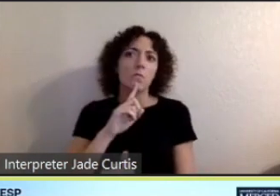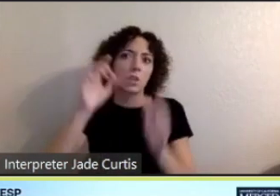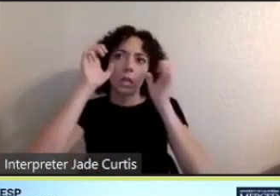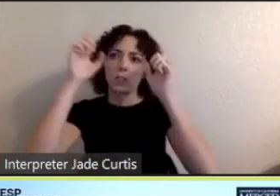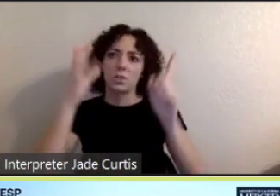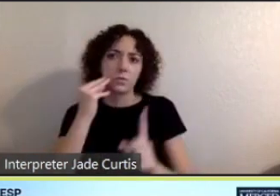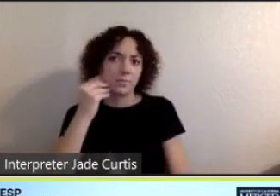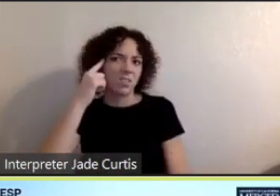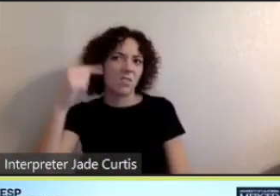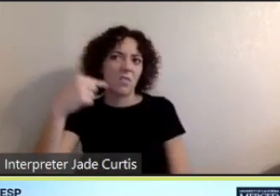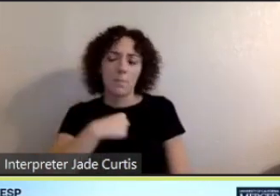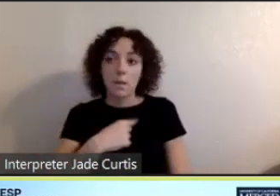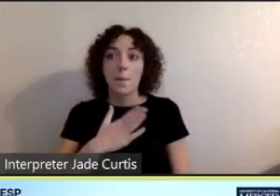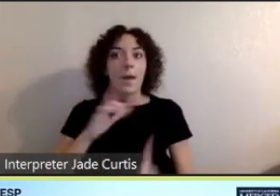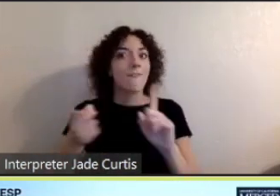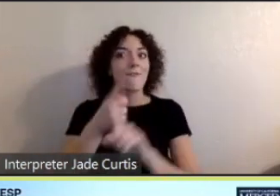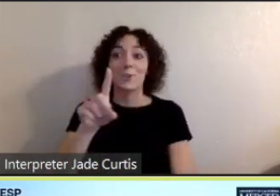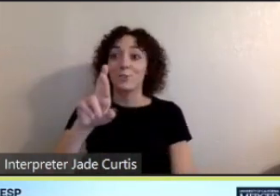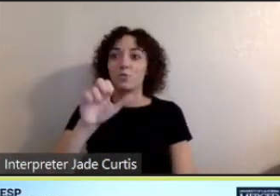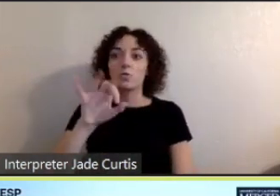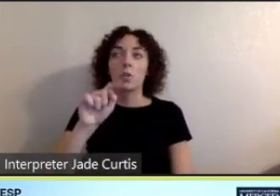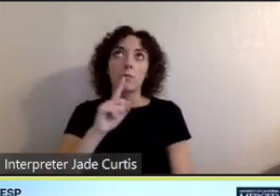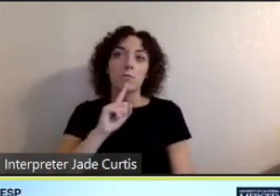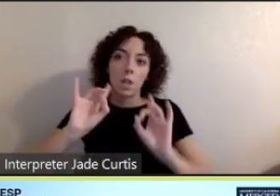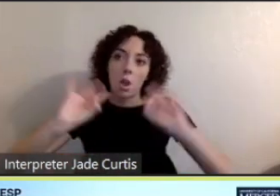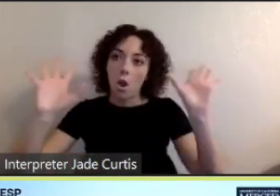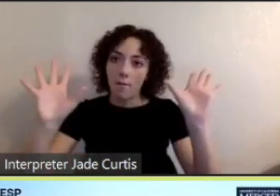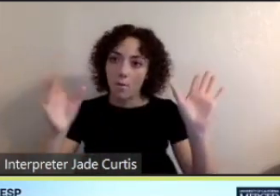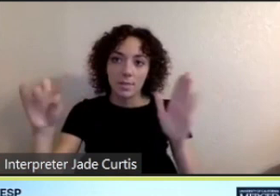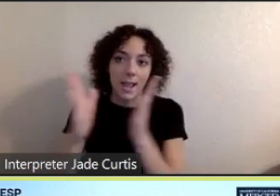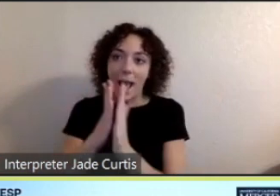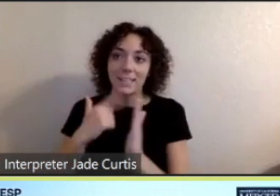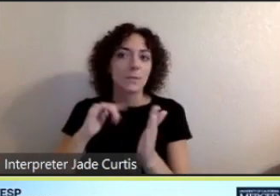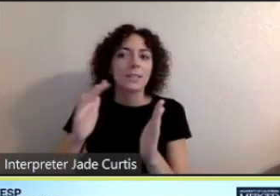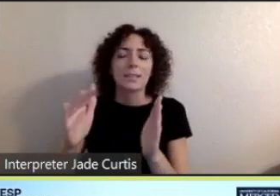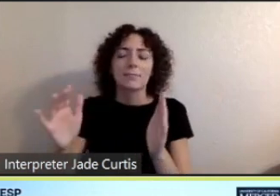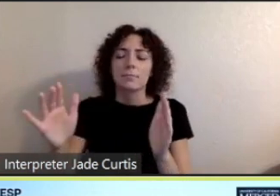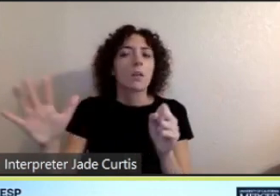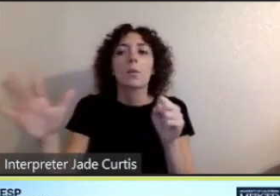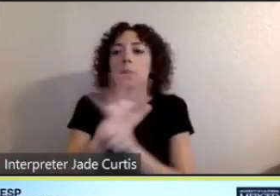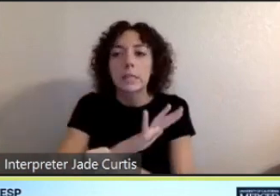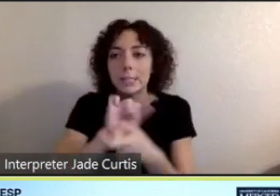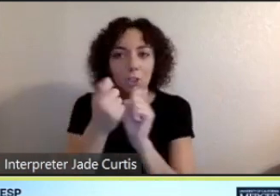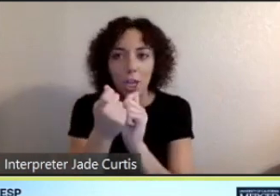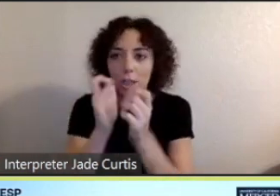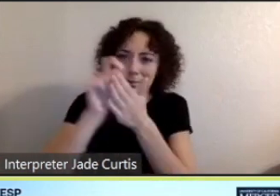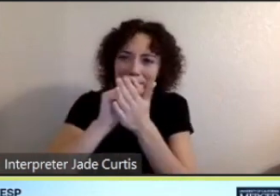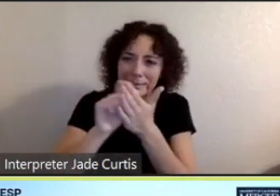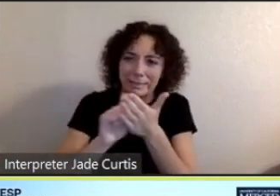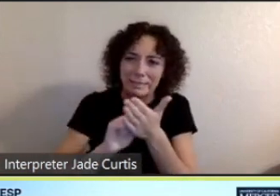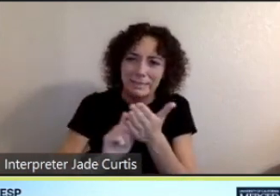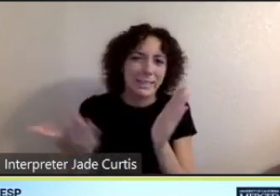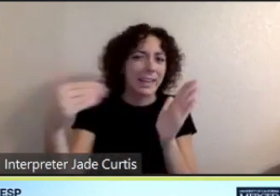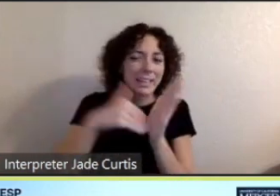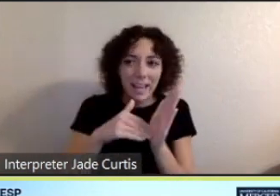draft was terrible. And then they asked me to completely rewrite it. So I submitted a second draft, and then the editor